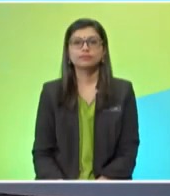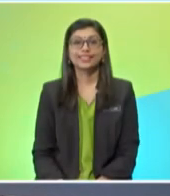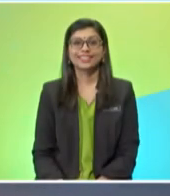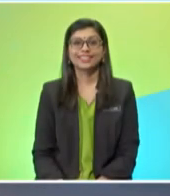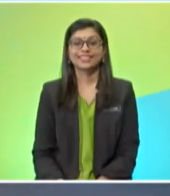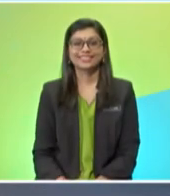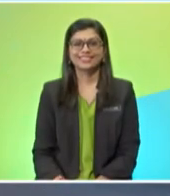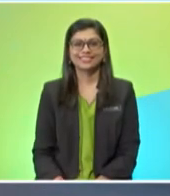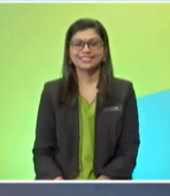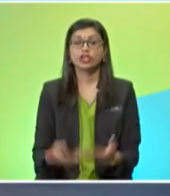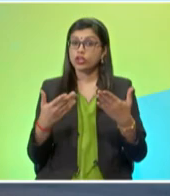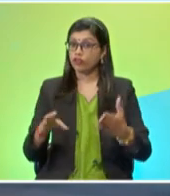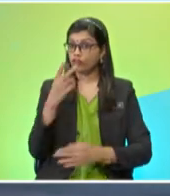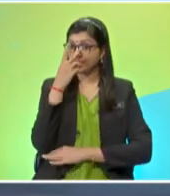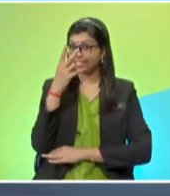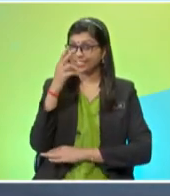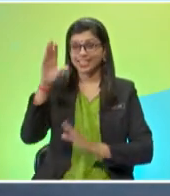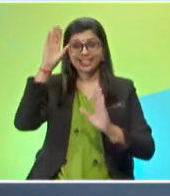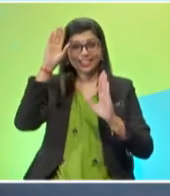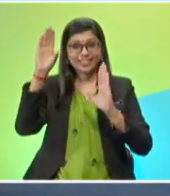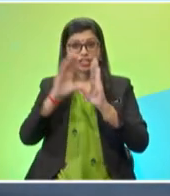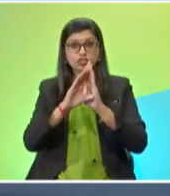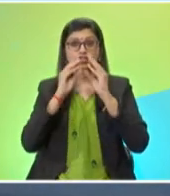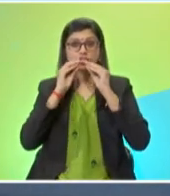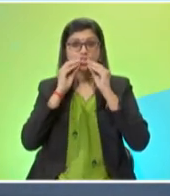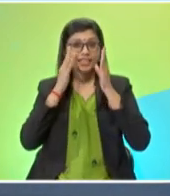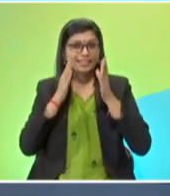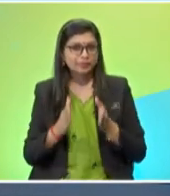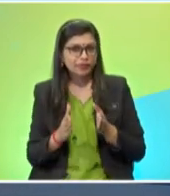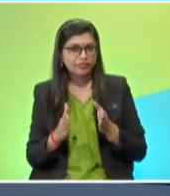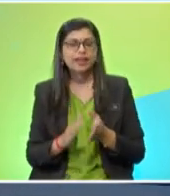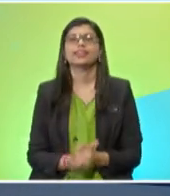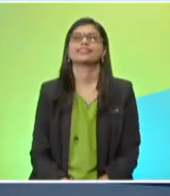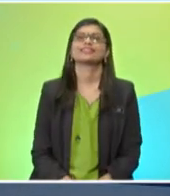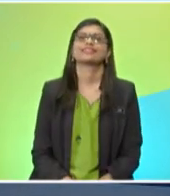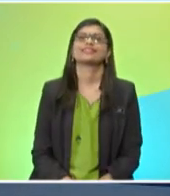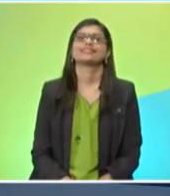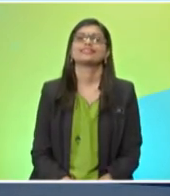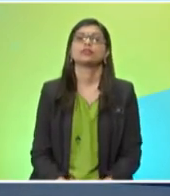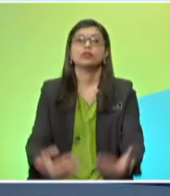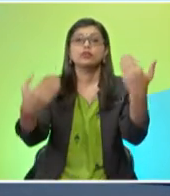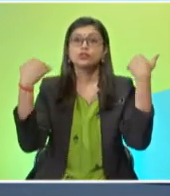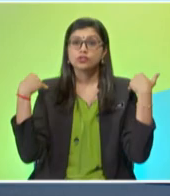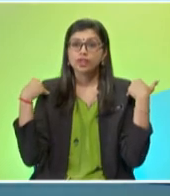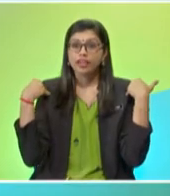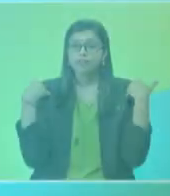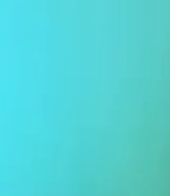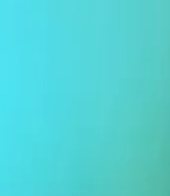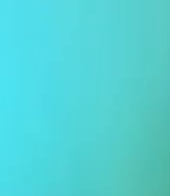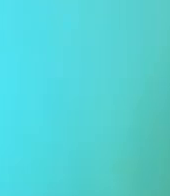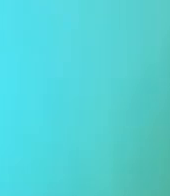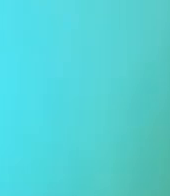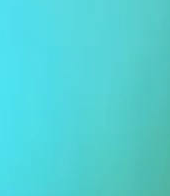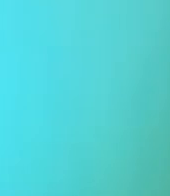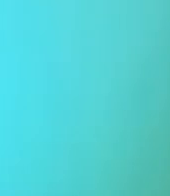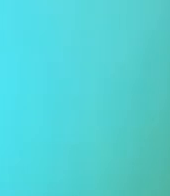And we've already seen our teacher's profile today. But before that, of course, we also have teacher Shamila with us, who is our